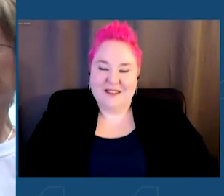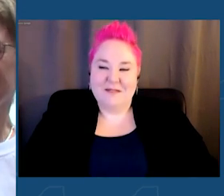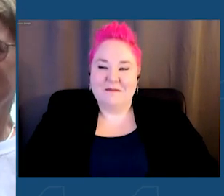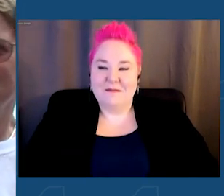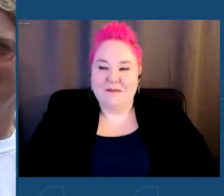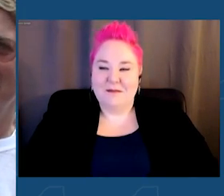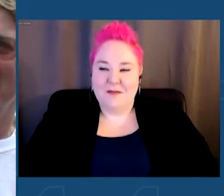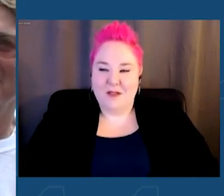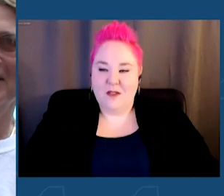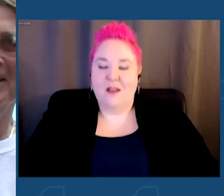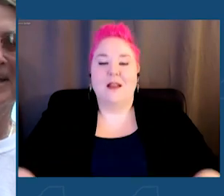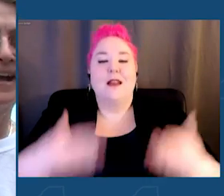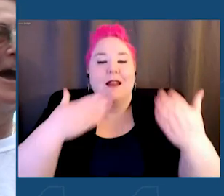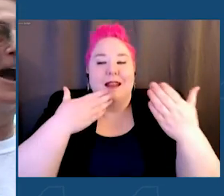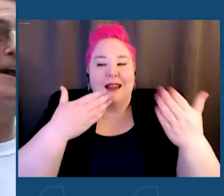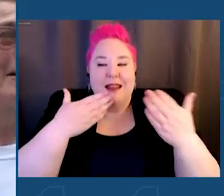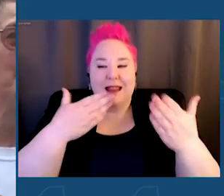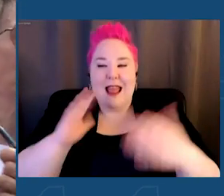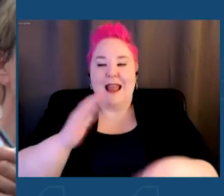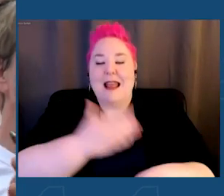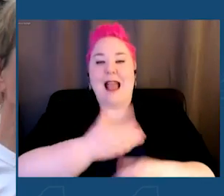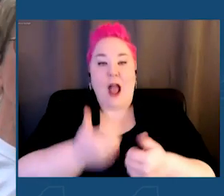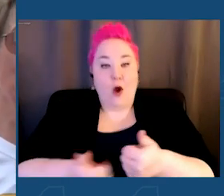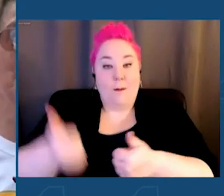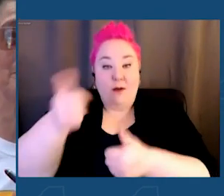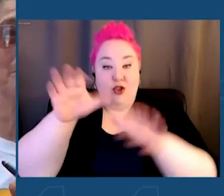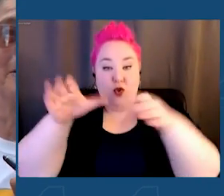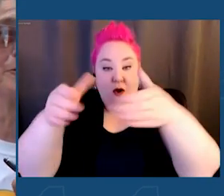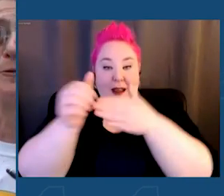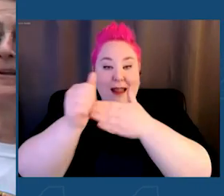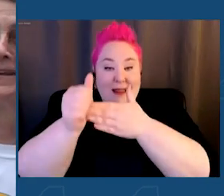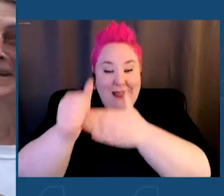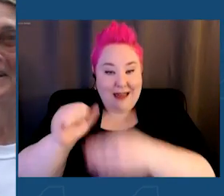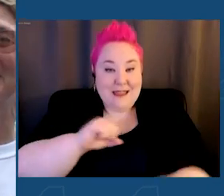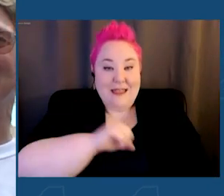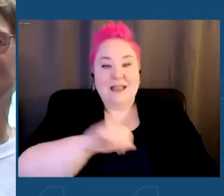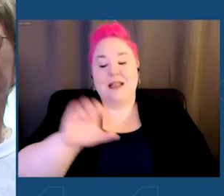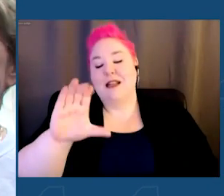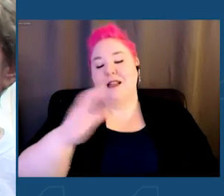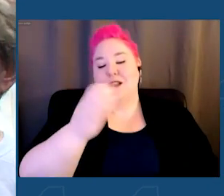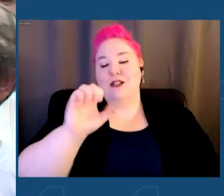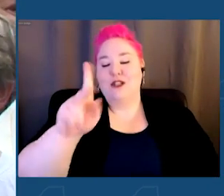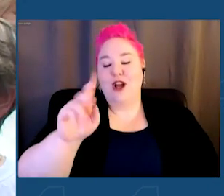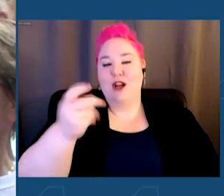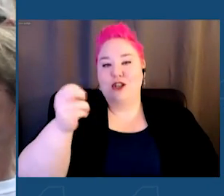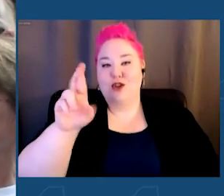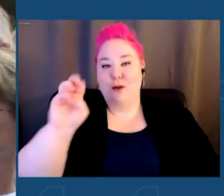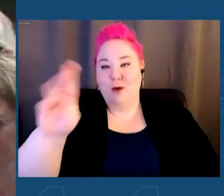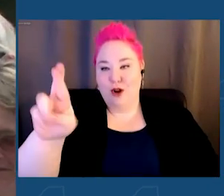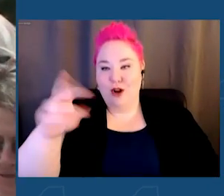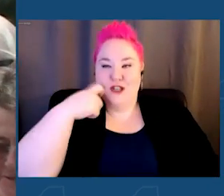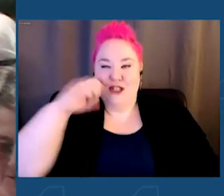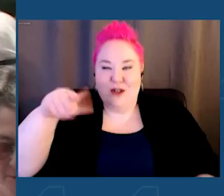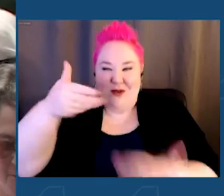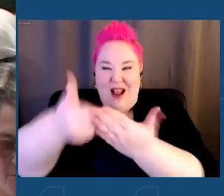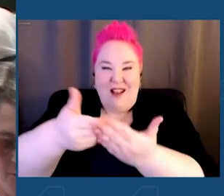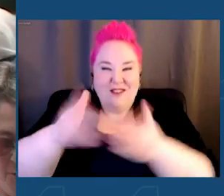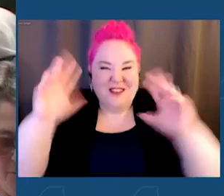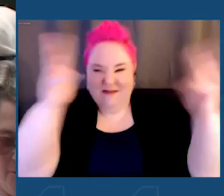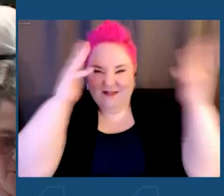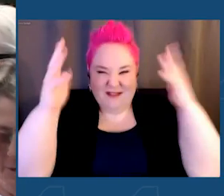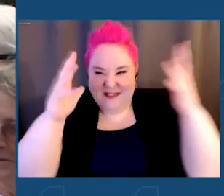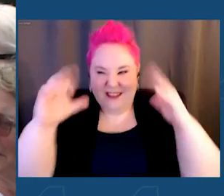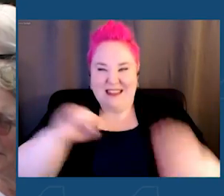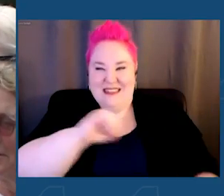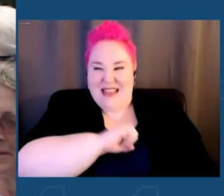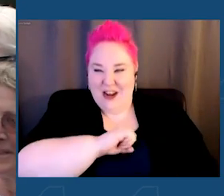And thank our Majority Leader of the United States Senate, Senator Chuck Schumer, has just joined us. Let's give a round of applause to Senator Schumer.